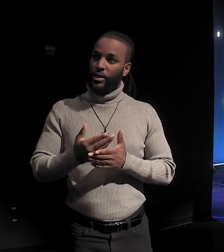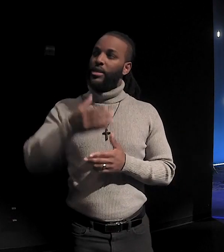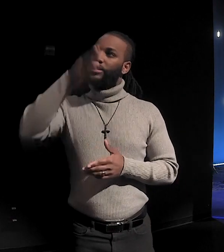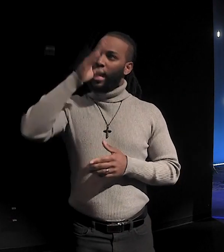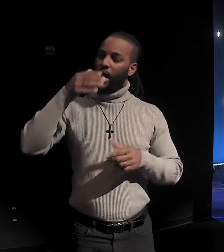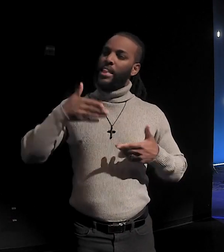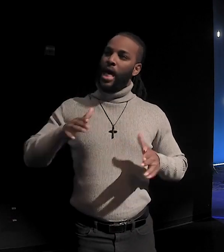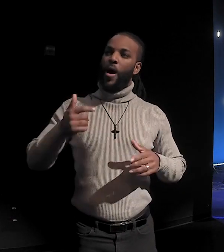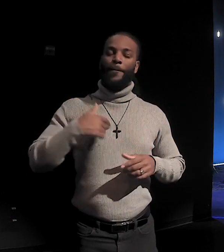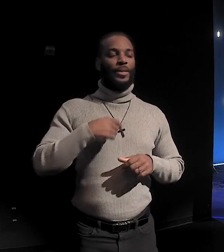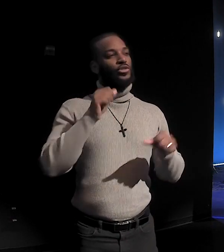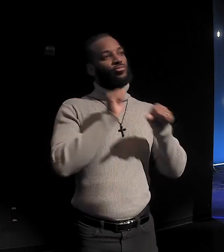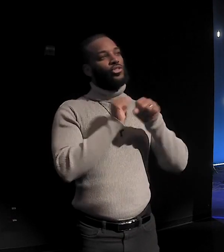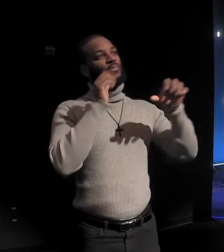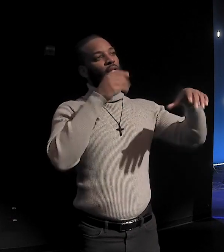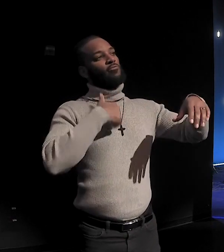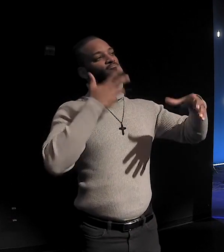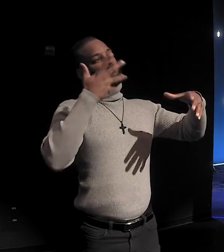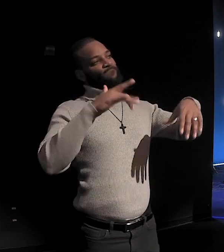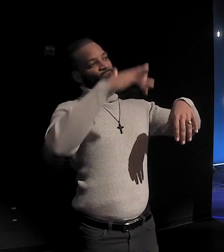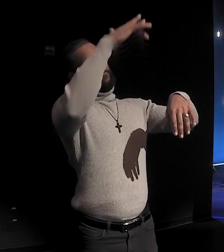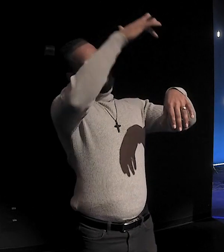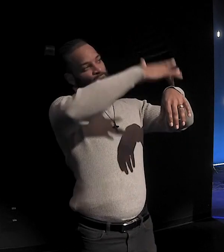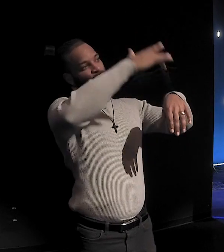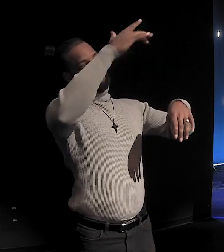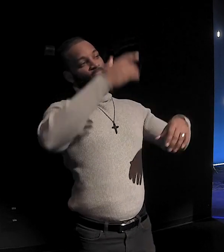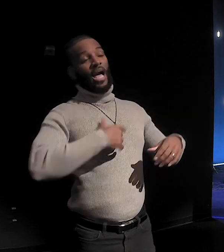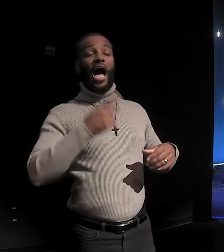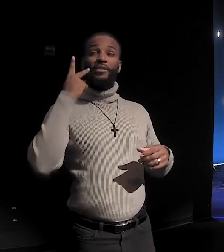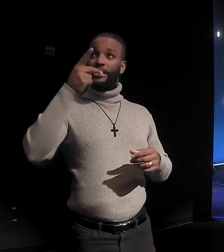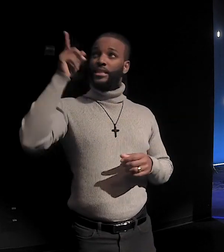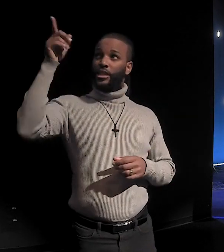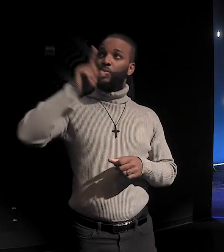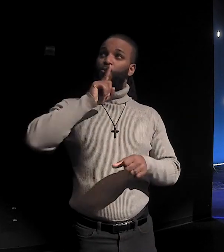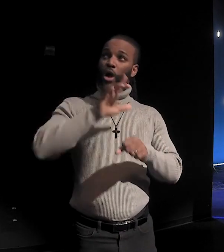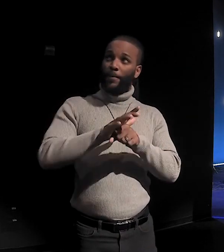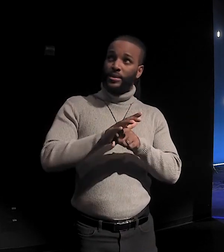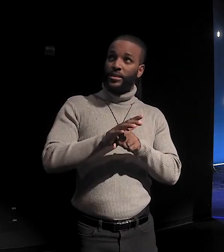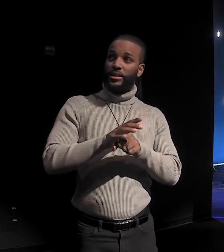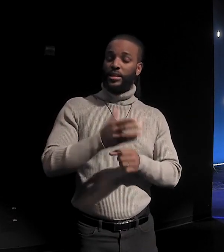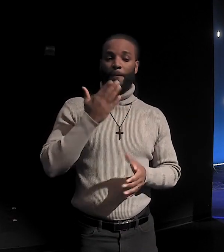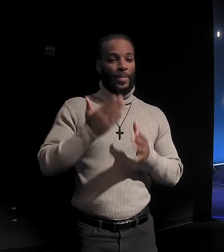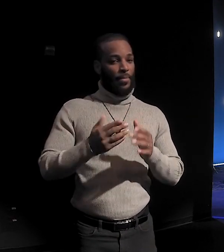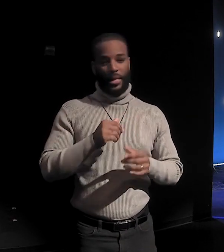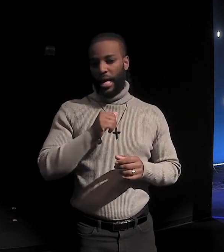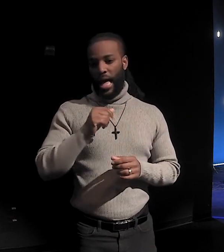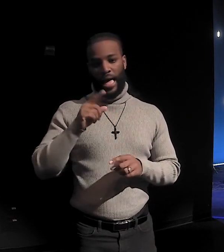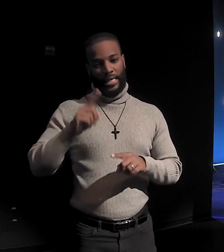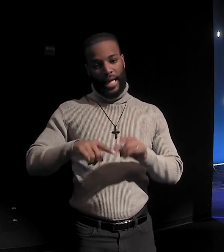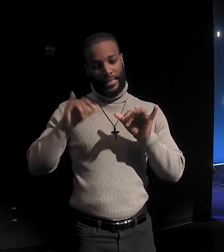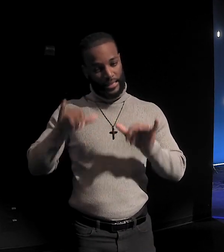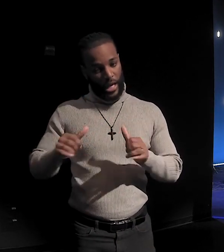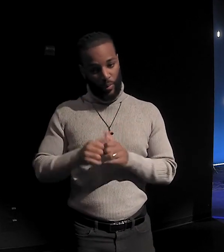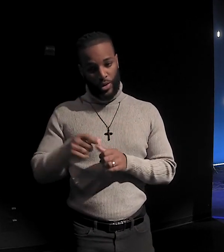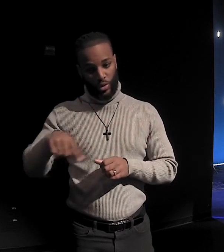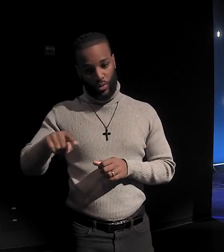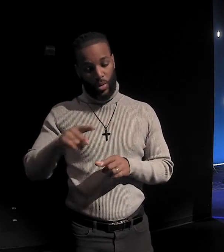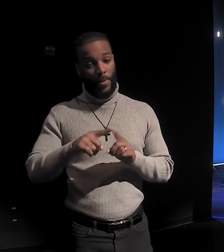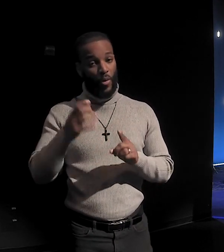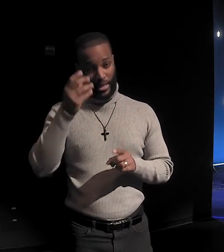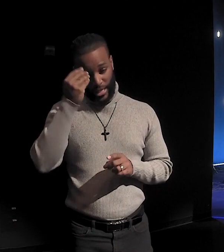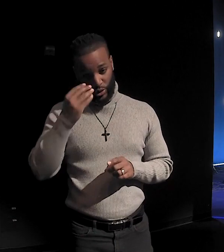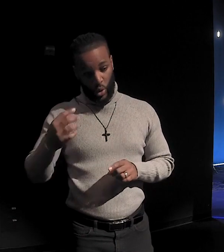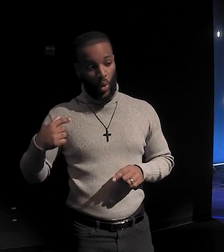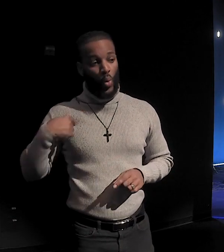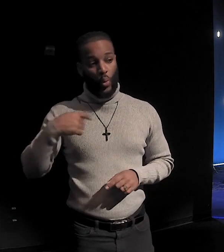mountaintop. And I've looked over and I've seen the promised land. I may not get there with you, but I want you to know tonight that